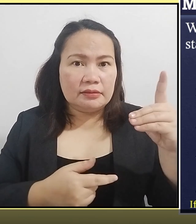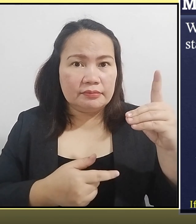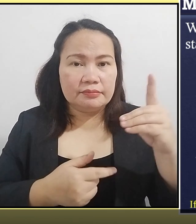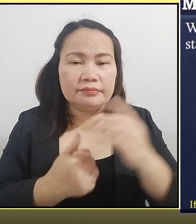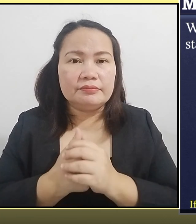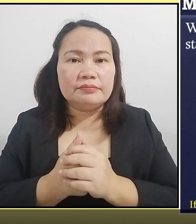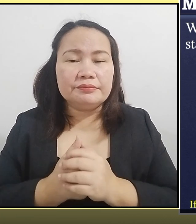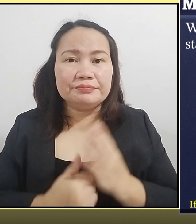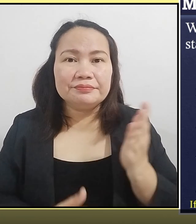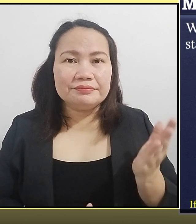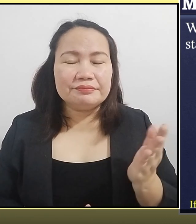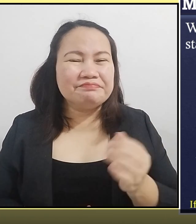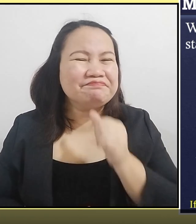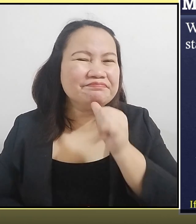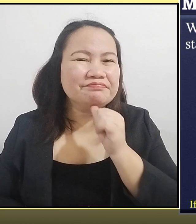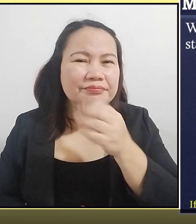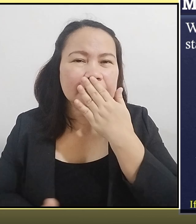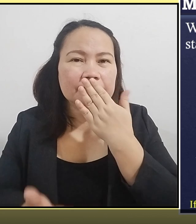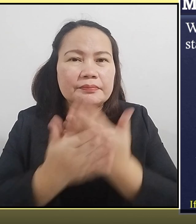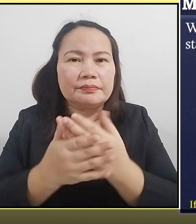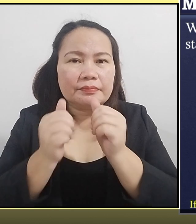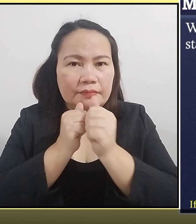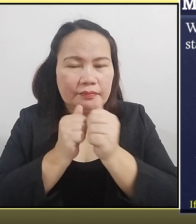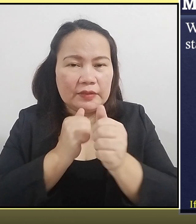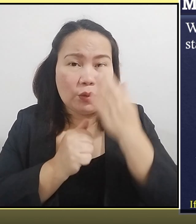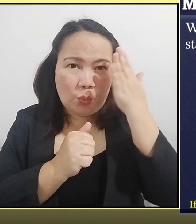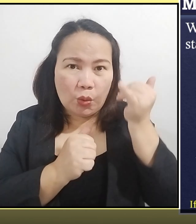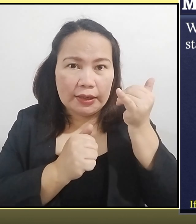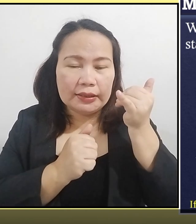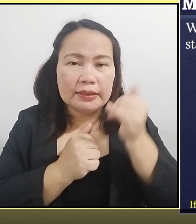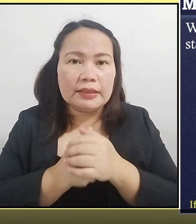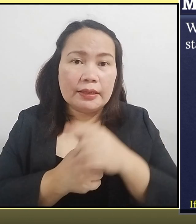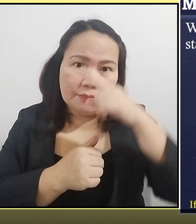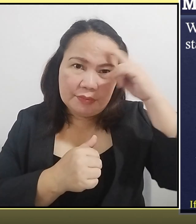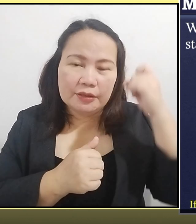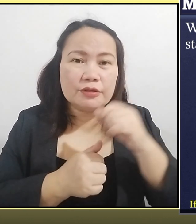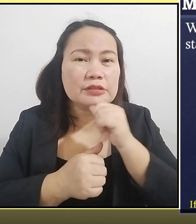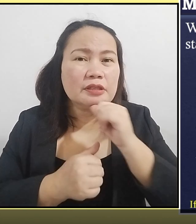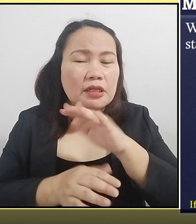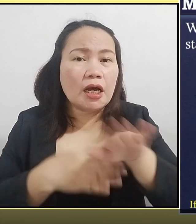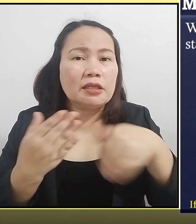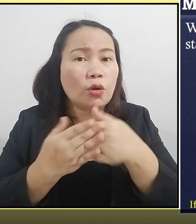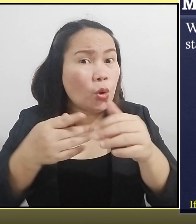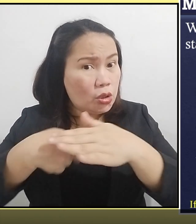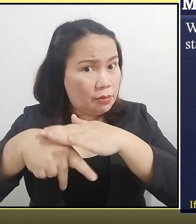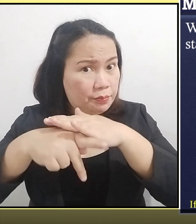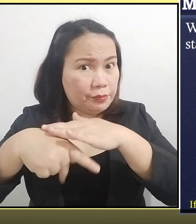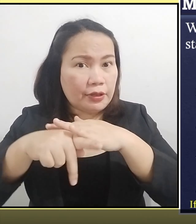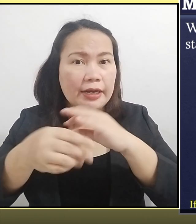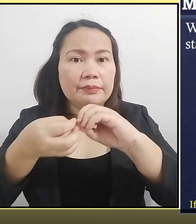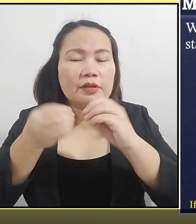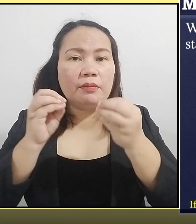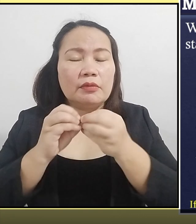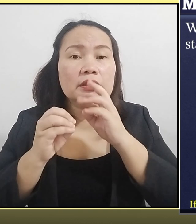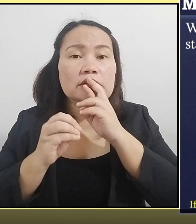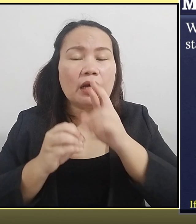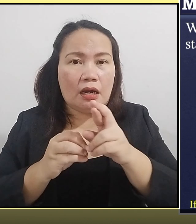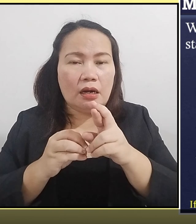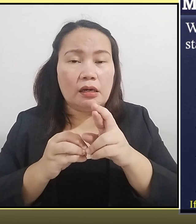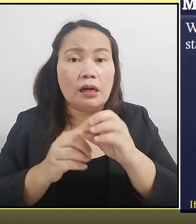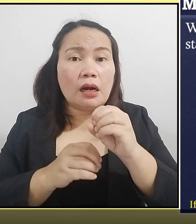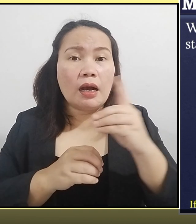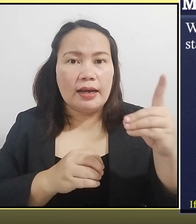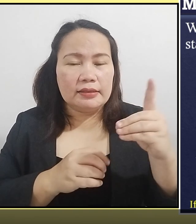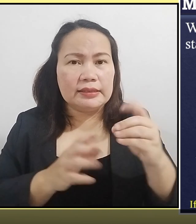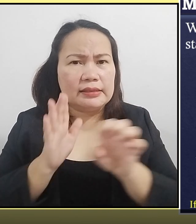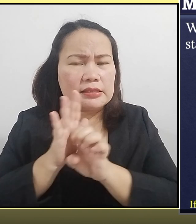it is odd. So this is not a good definition. Why? Because not all prime numbers